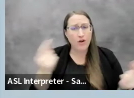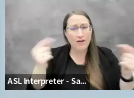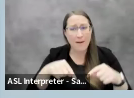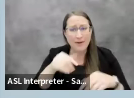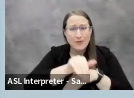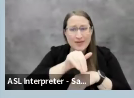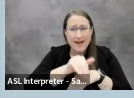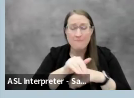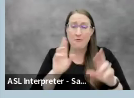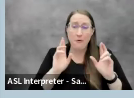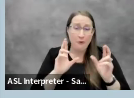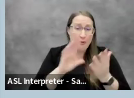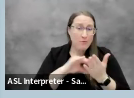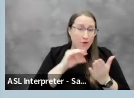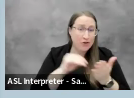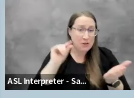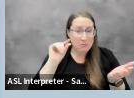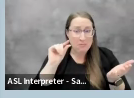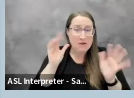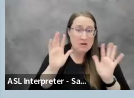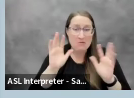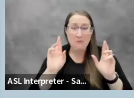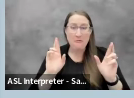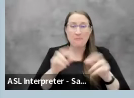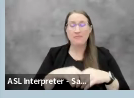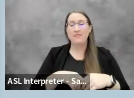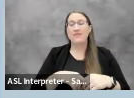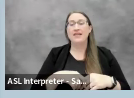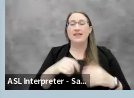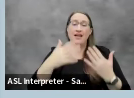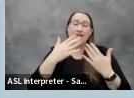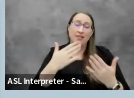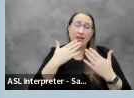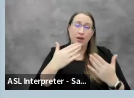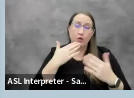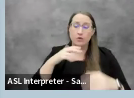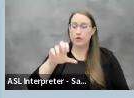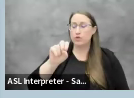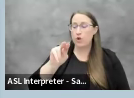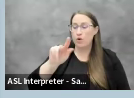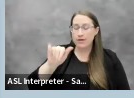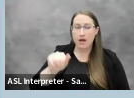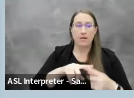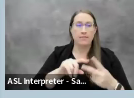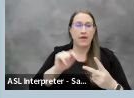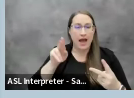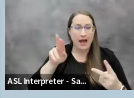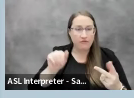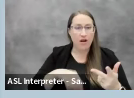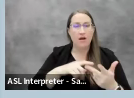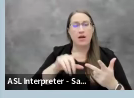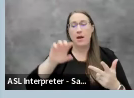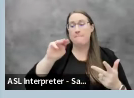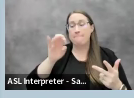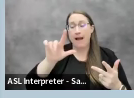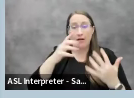evening. Hopefully you learned a little bit. And thank you to Sonia and Afra. Thank you to Michael for